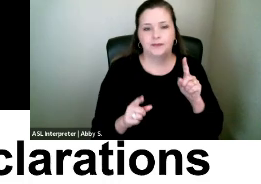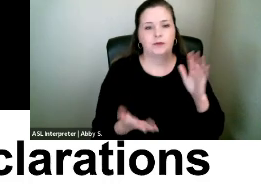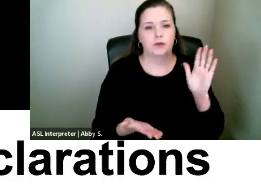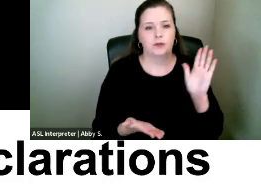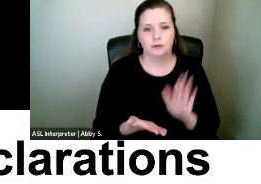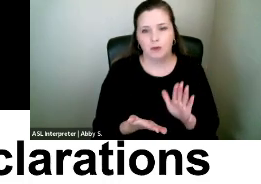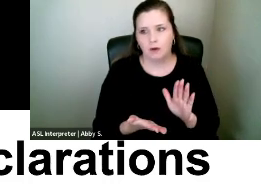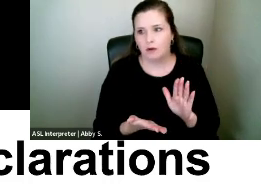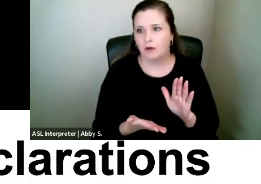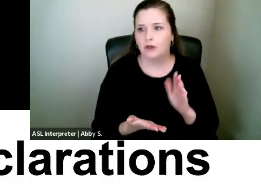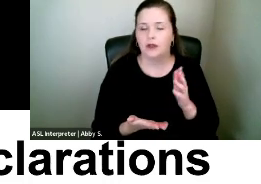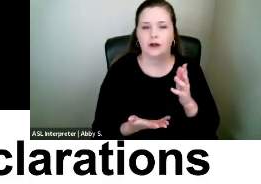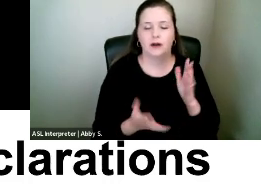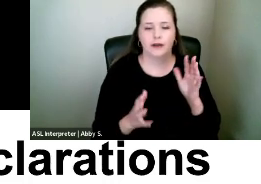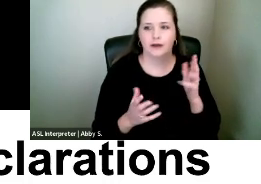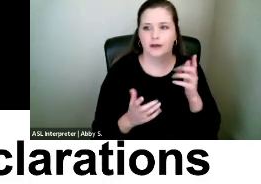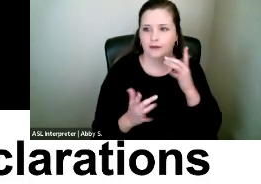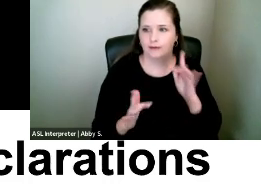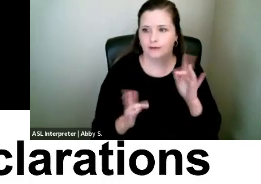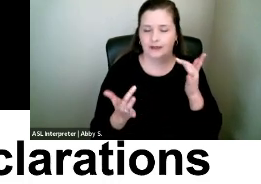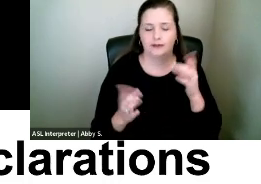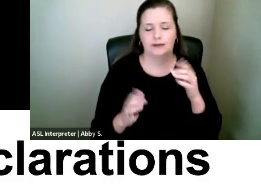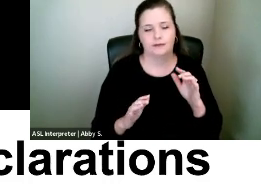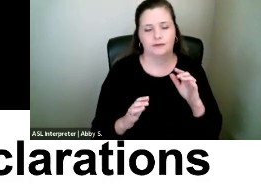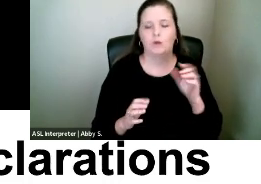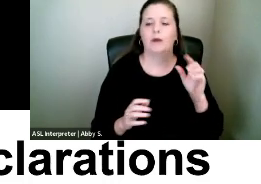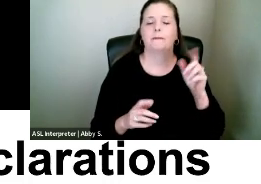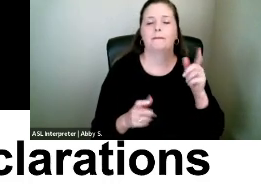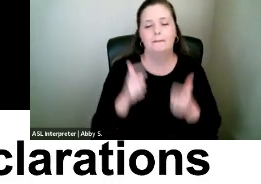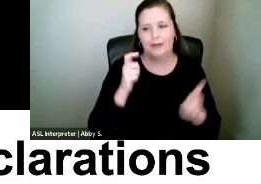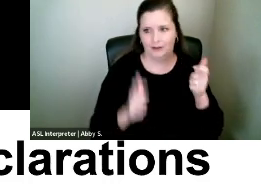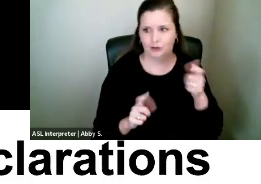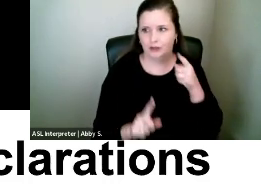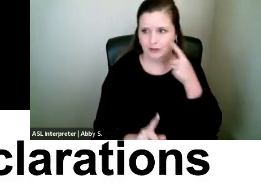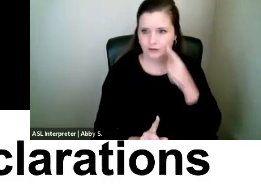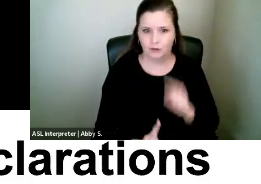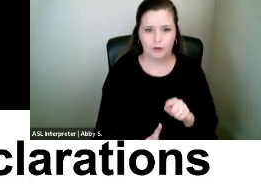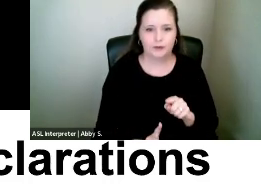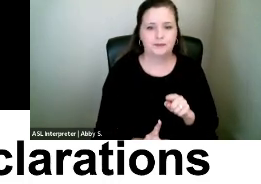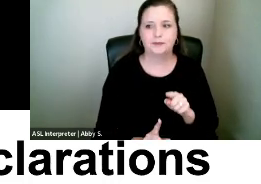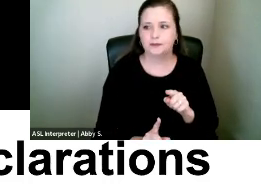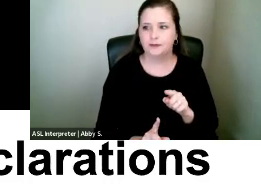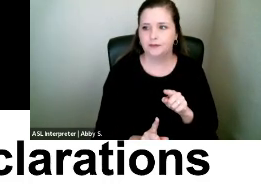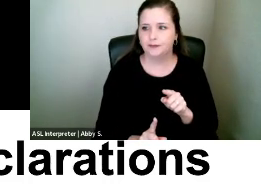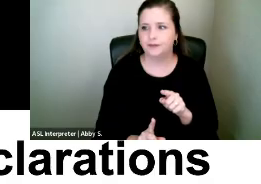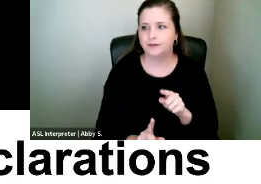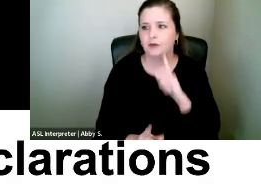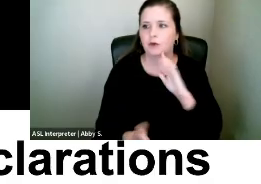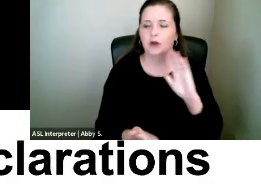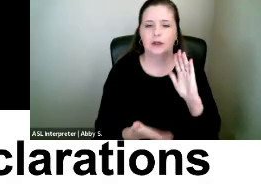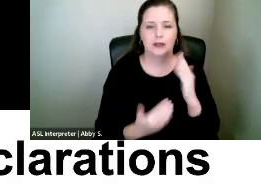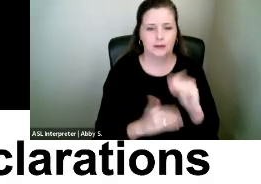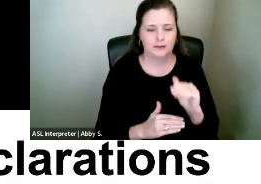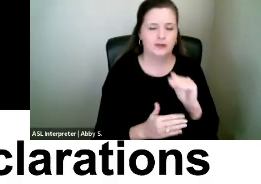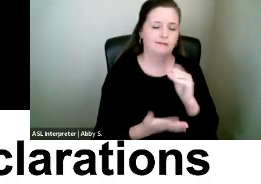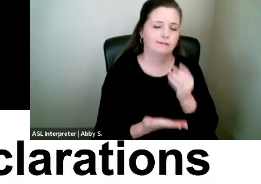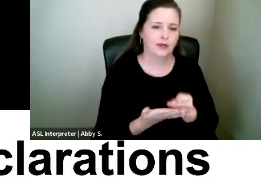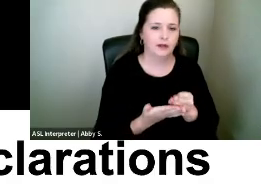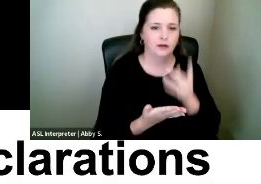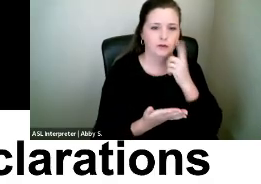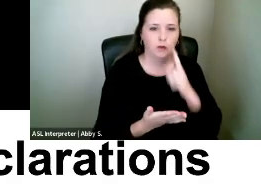fast approaching hurricane. It provides a limited amount of federal money for immediate emergency protective measures